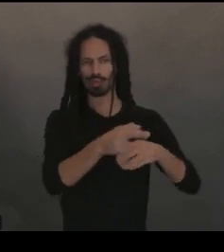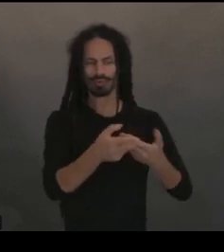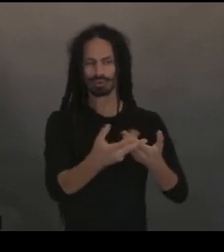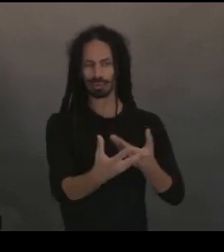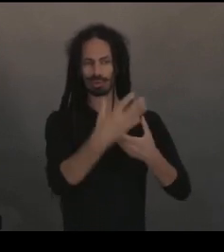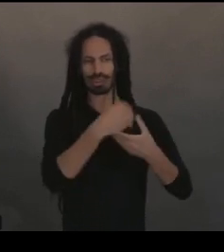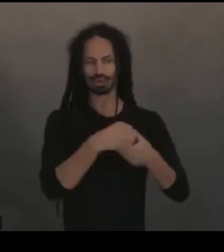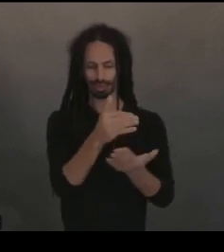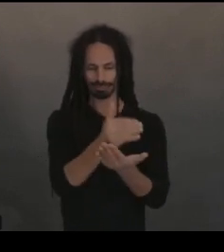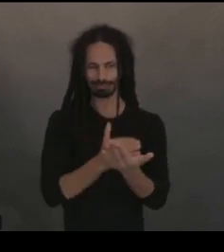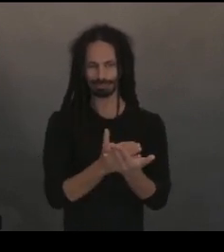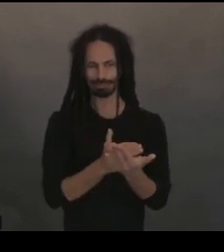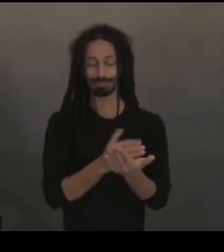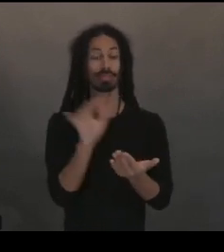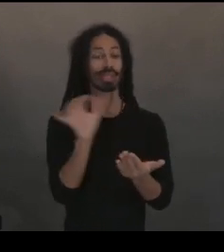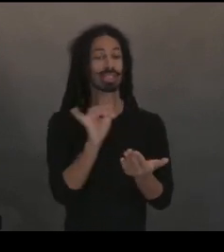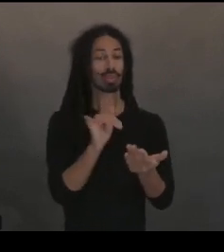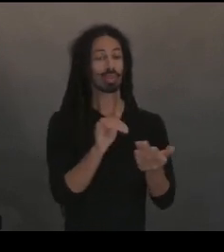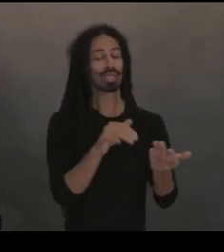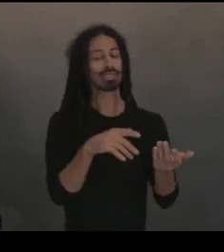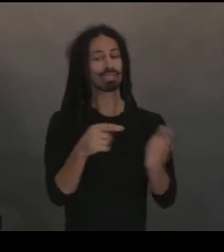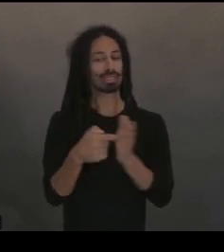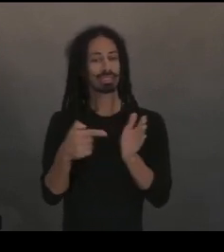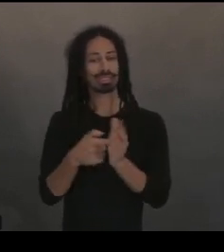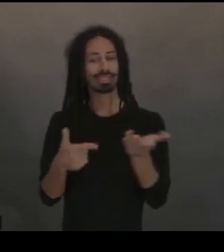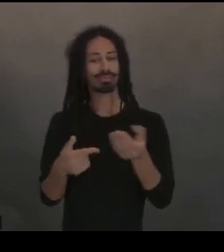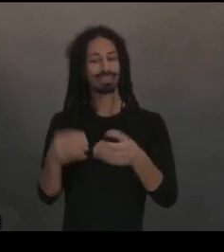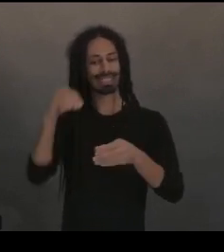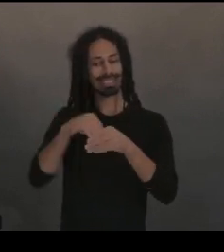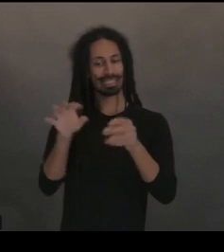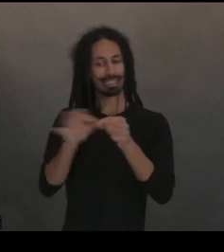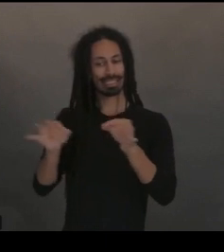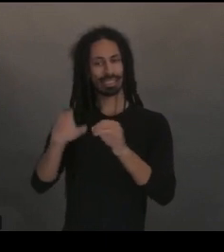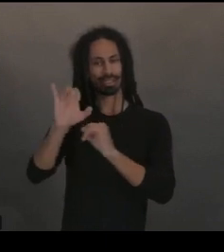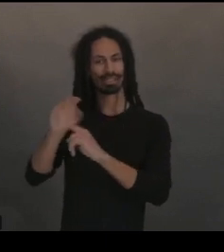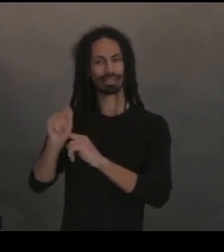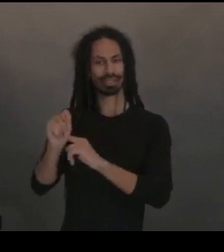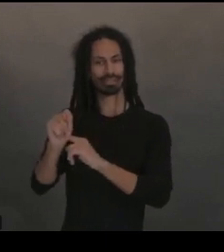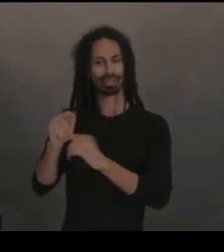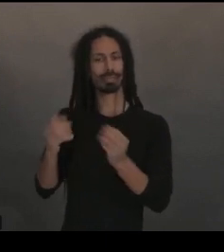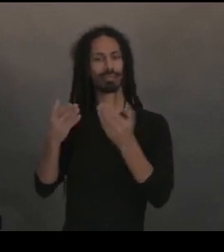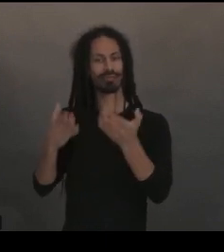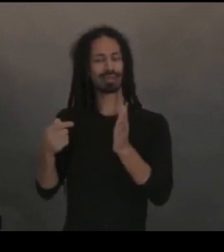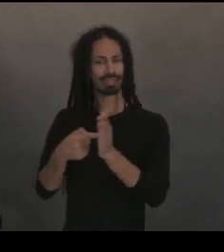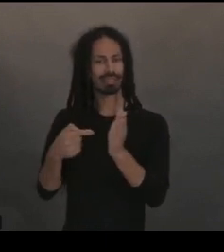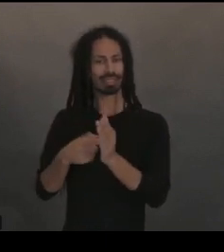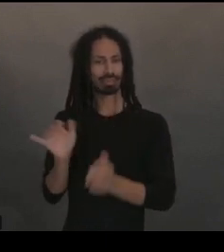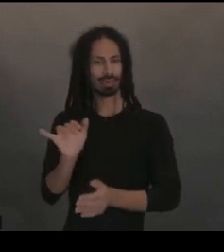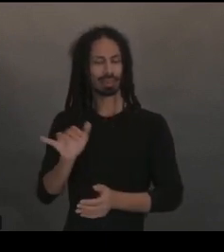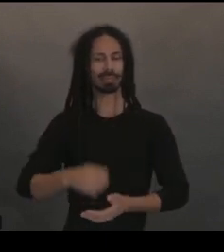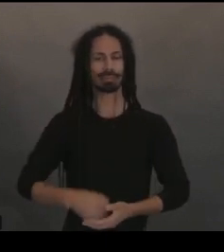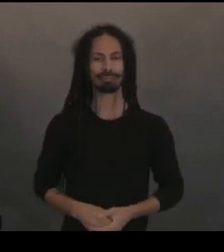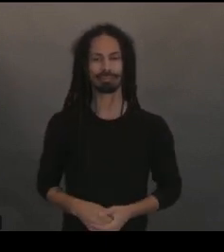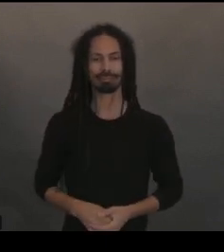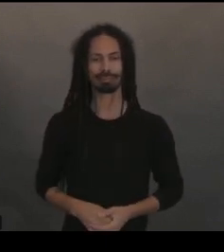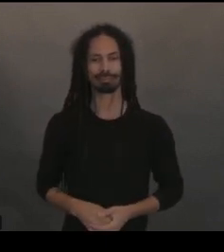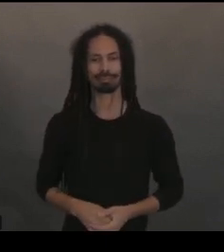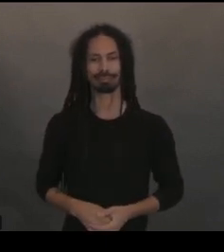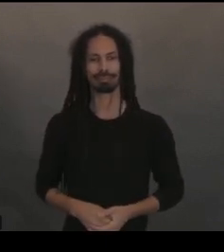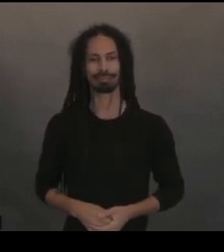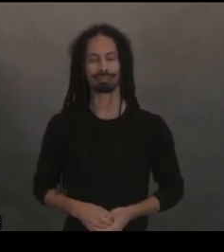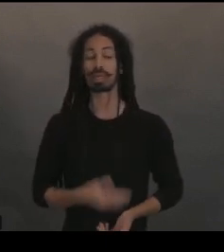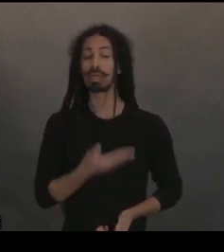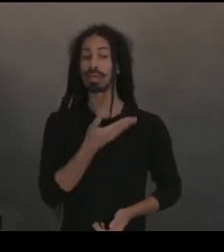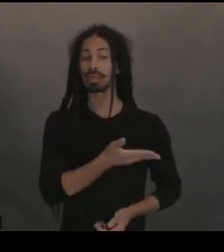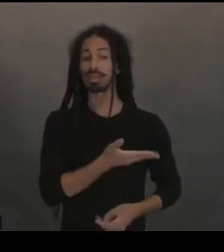an in-text citation. What would the in-text citation look like for this reference entry? So this is really helpful